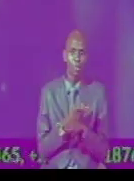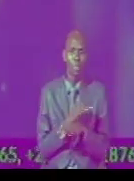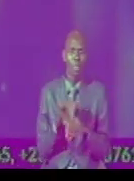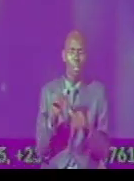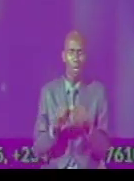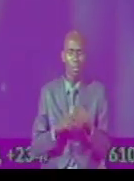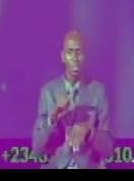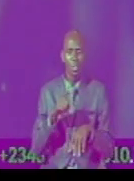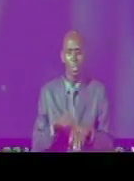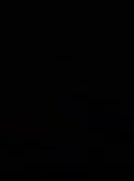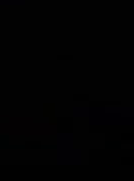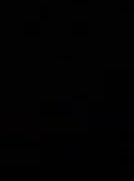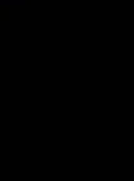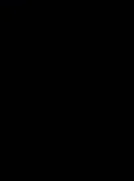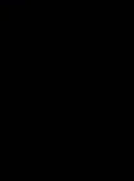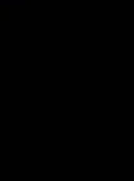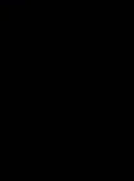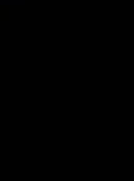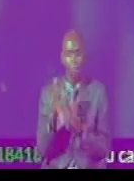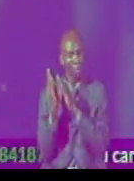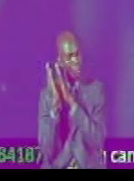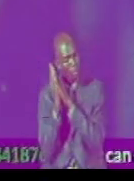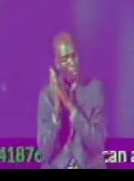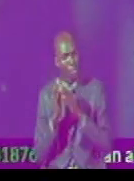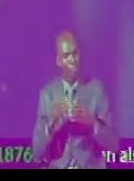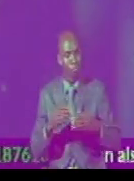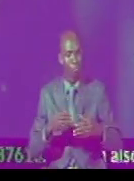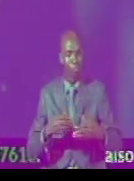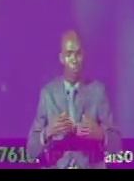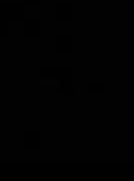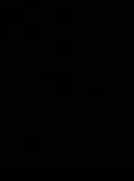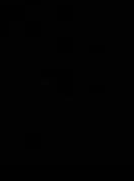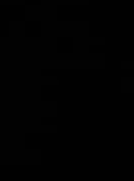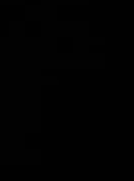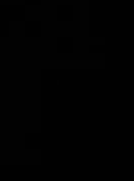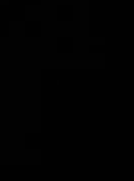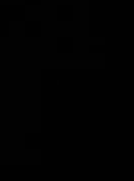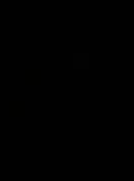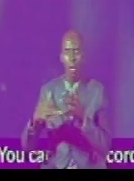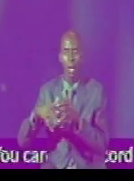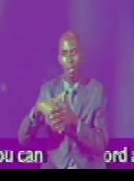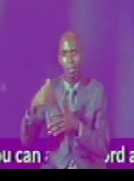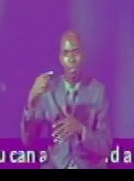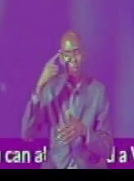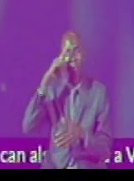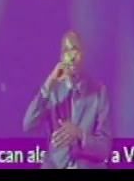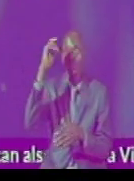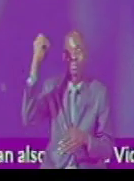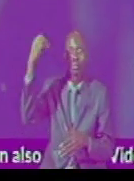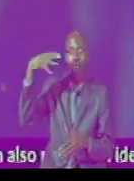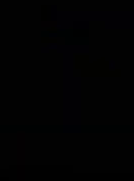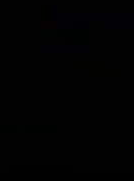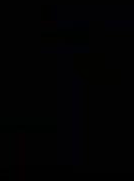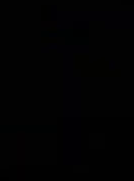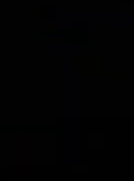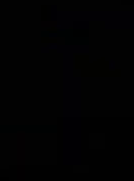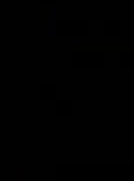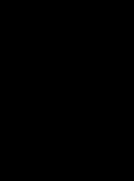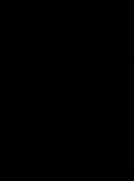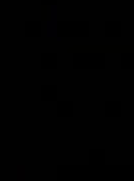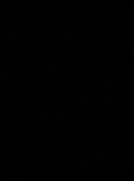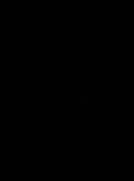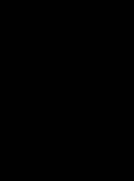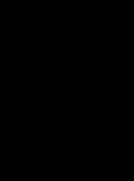and washing clothes. It was a problem to me because even in the last youth success camp, I was thinking I was in.